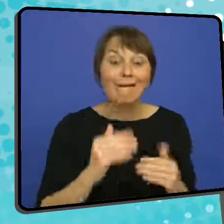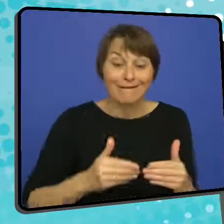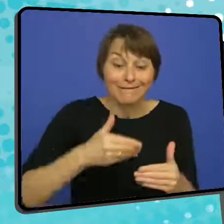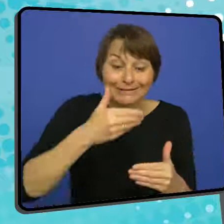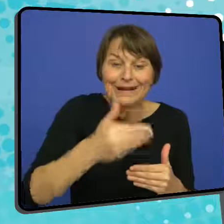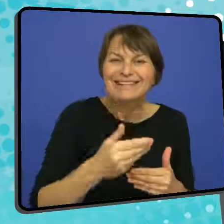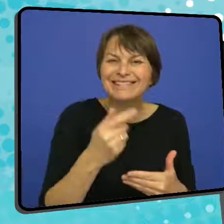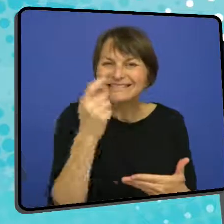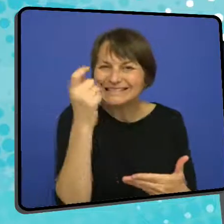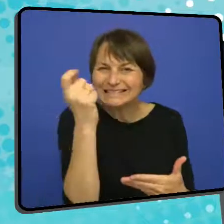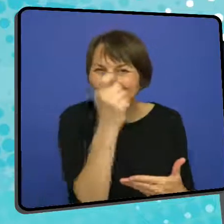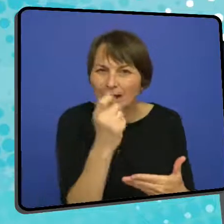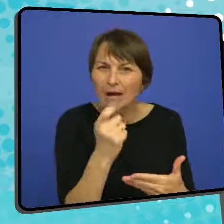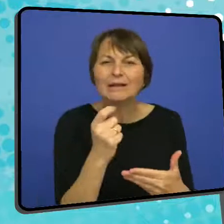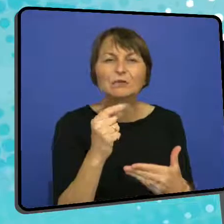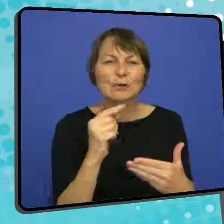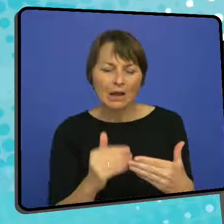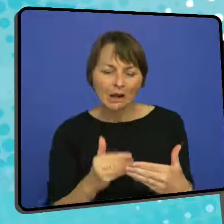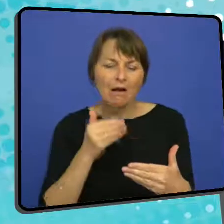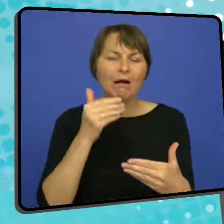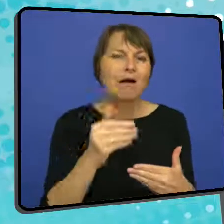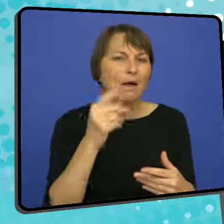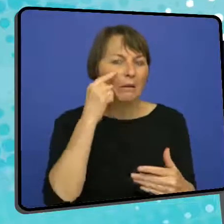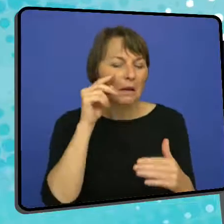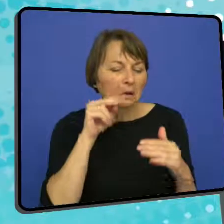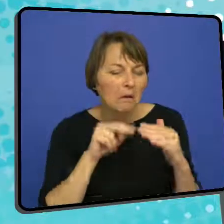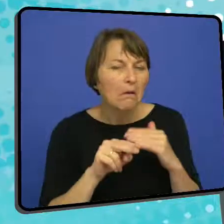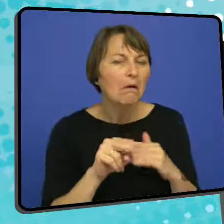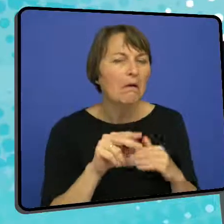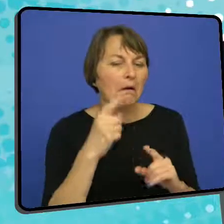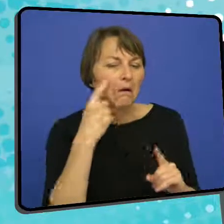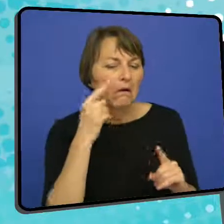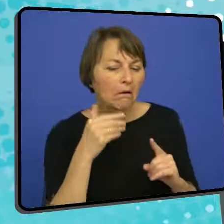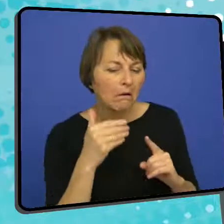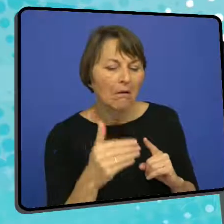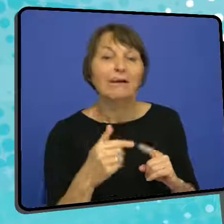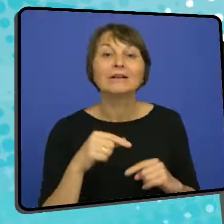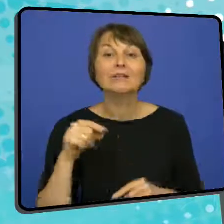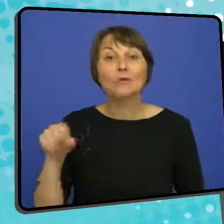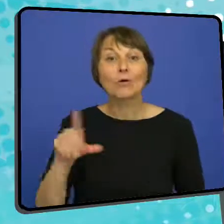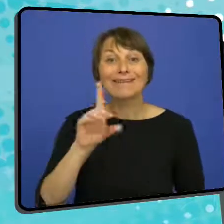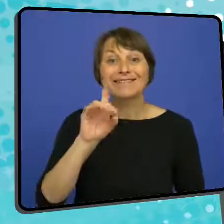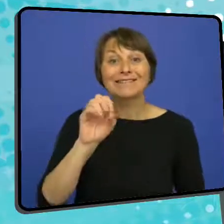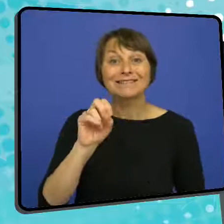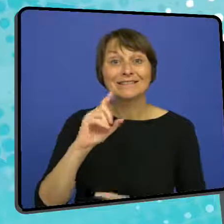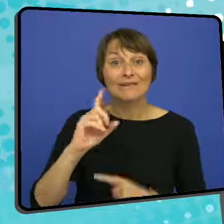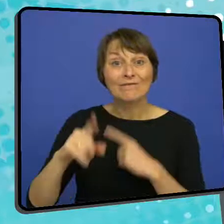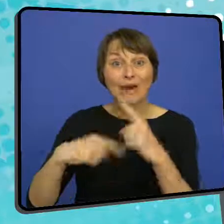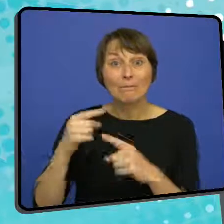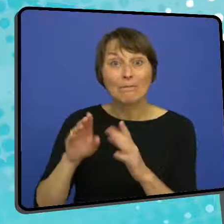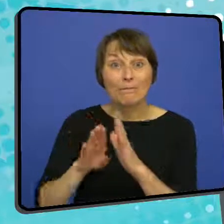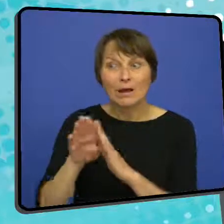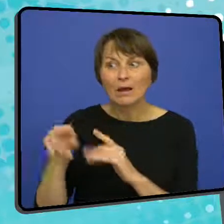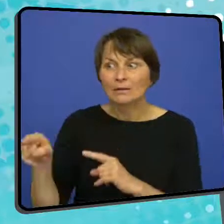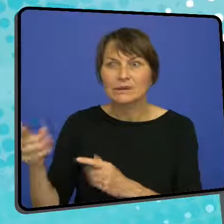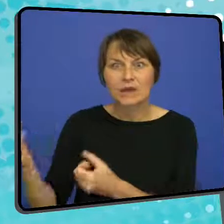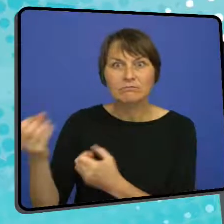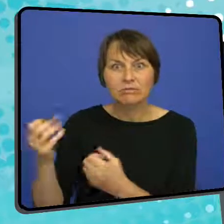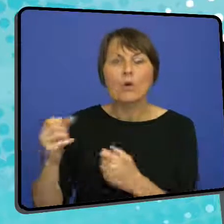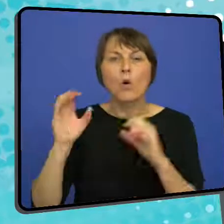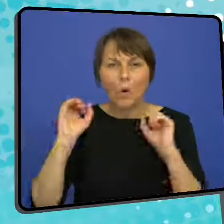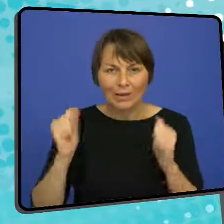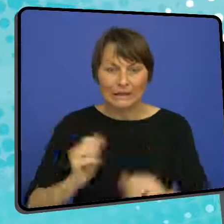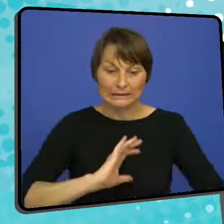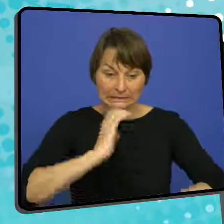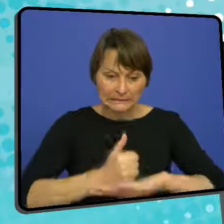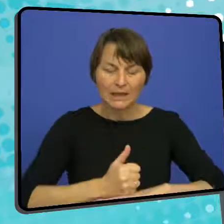little bit ahead. So once the dev get their setup ready, I go crazy and map out everything. And every other